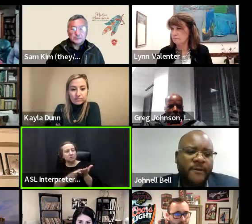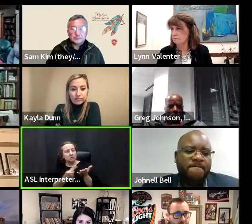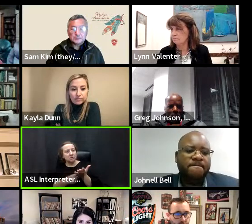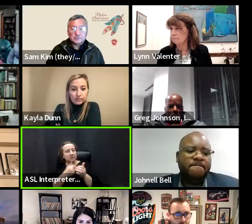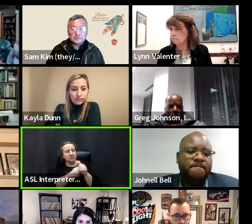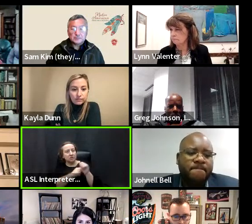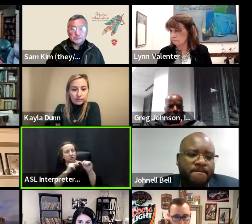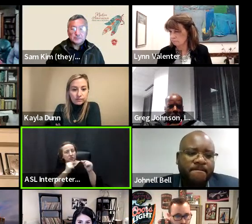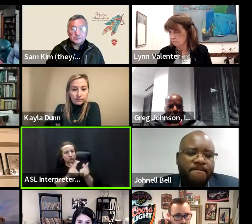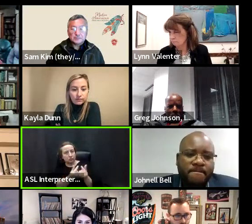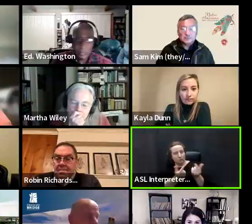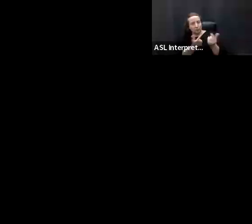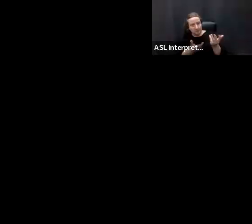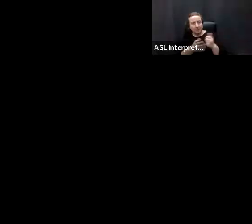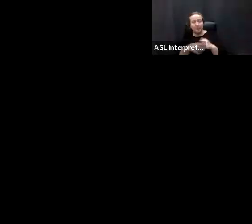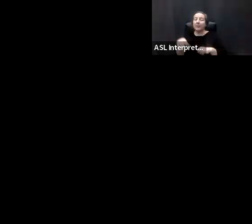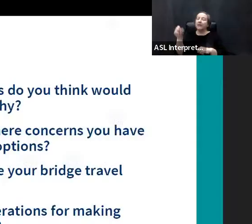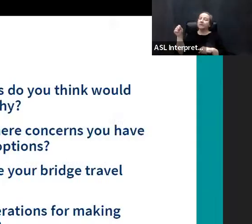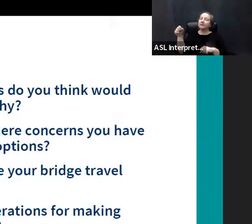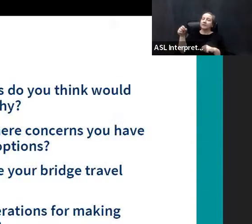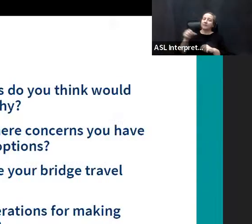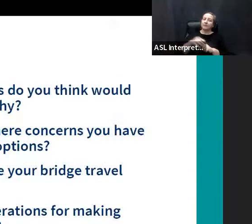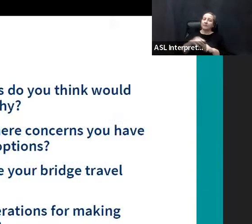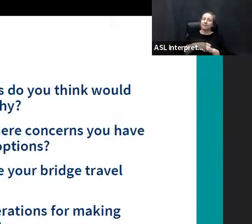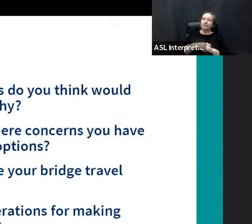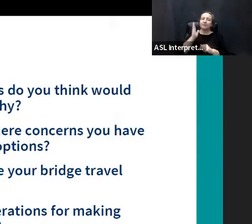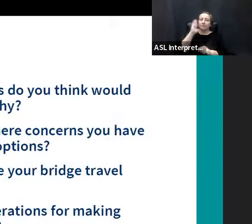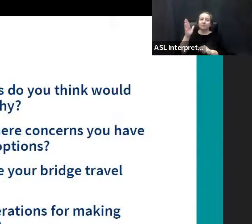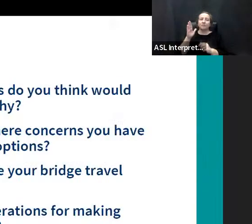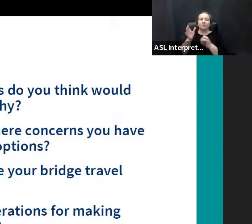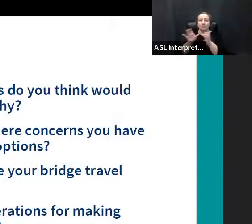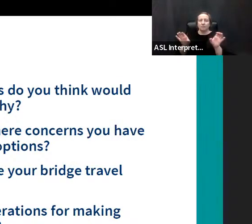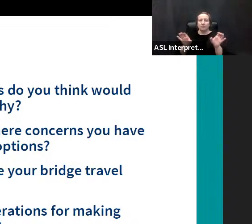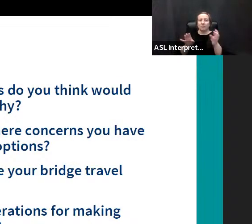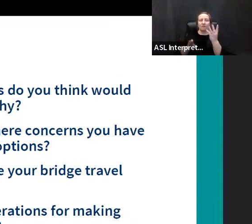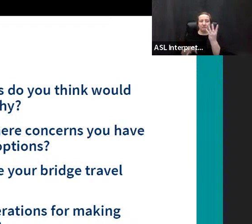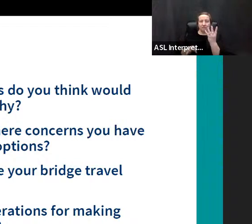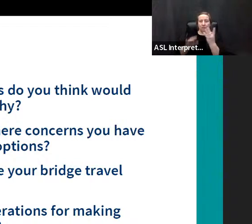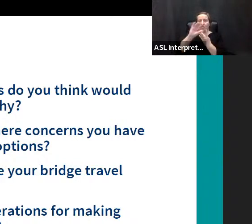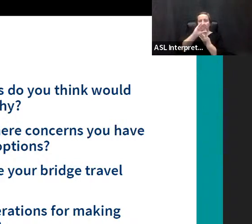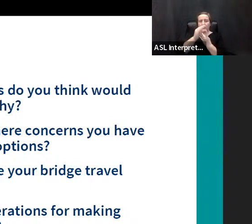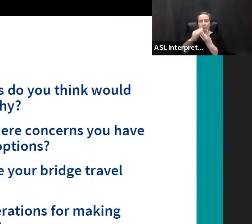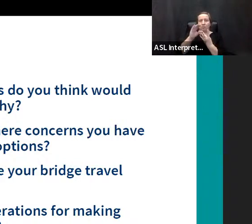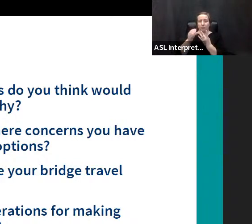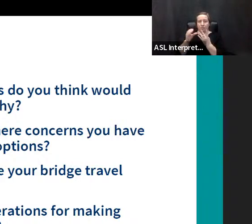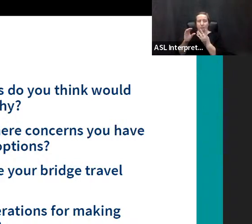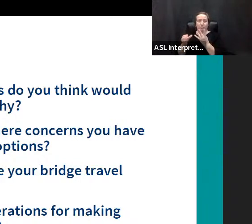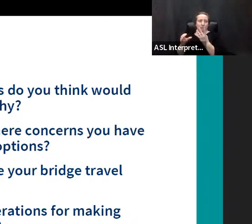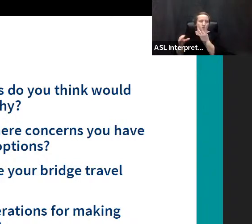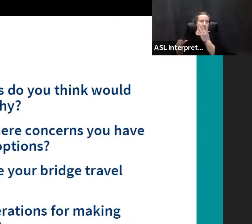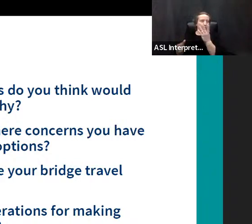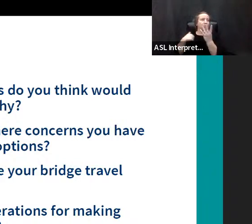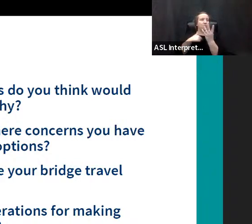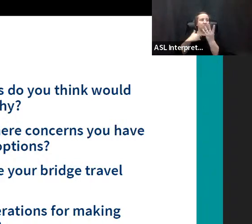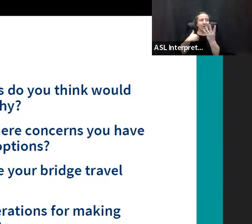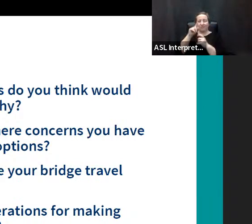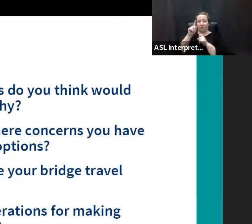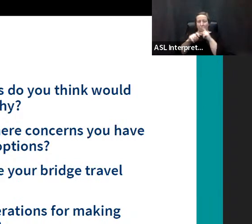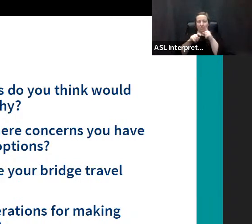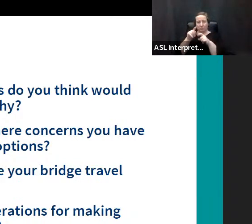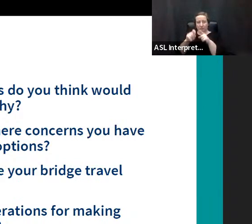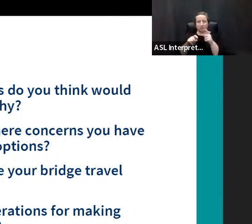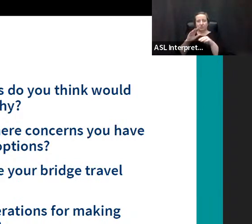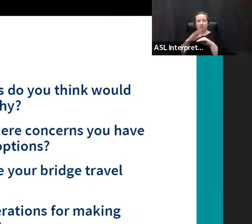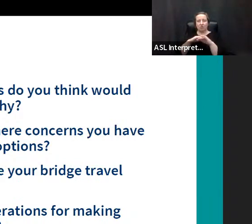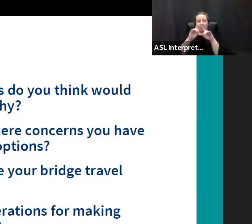each group. Absolutely. We're going to break into 4 breakout groups, and we have some questions that are up